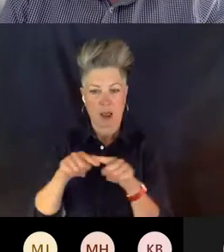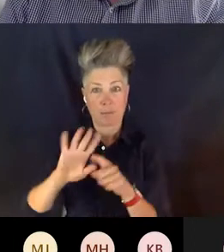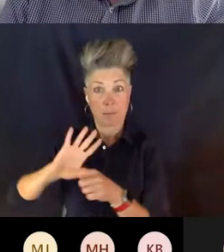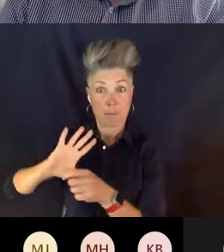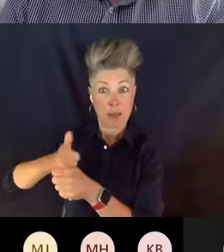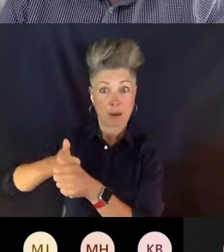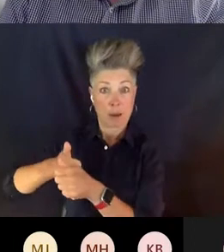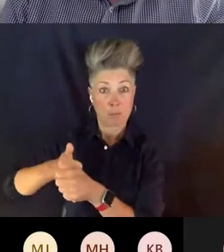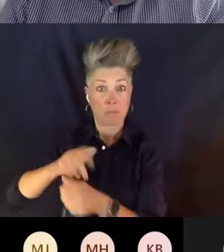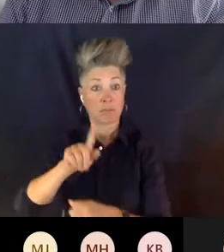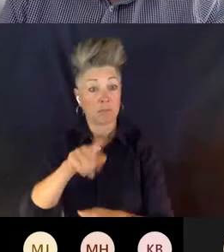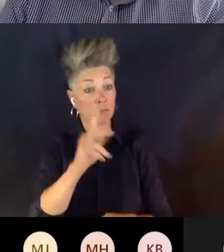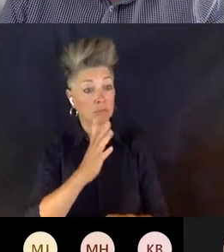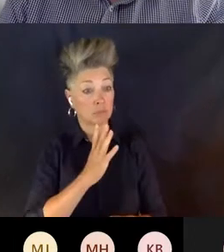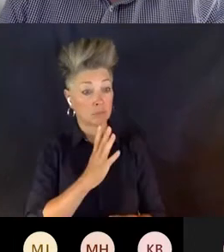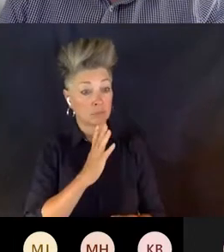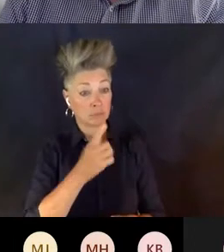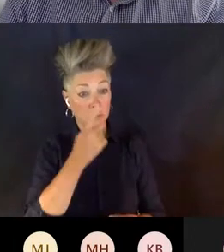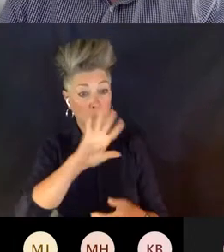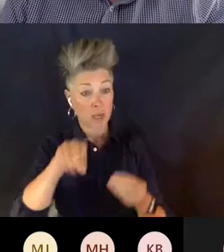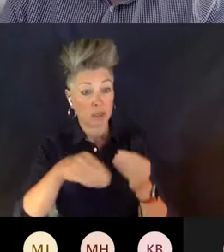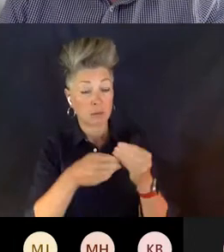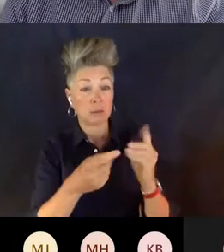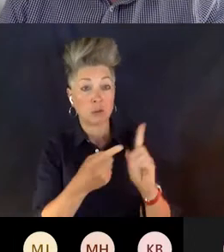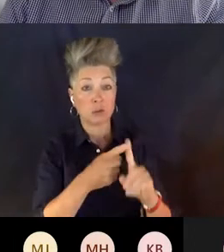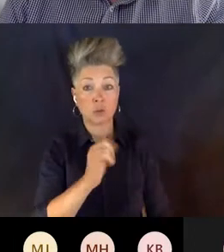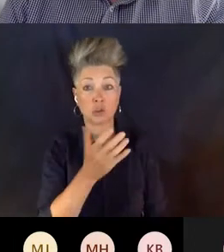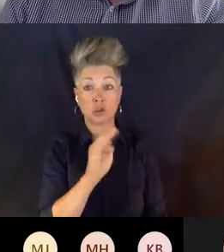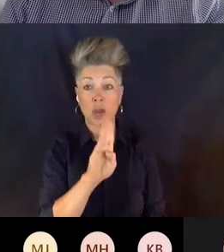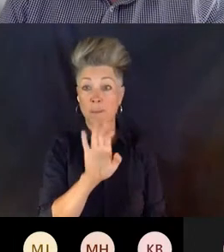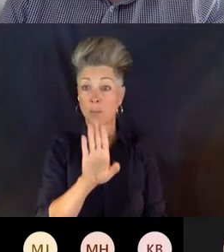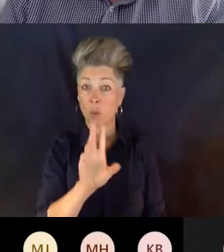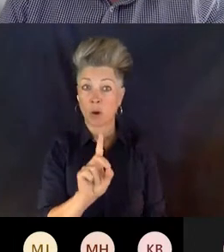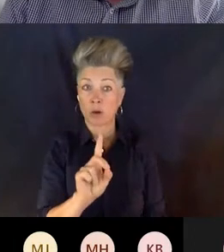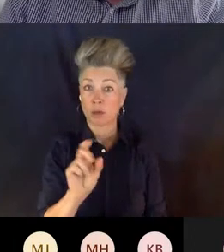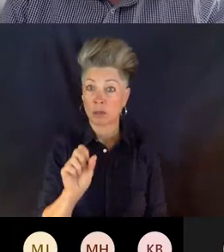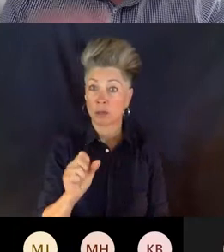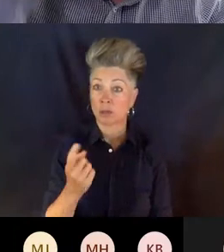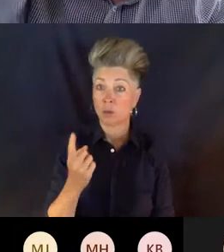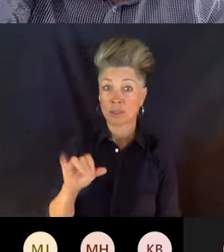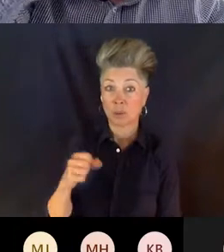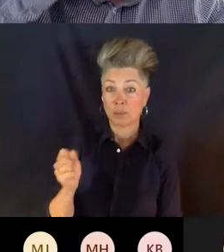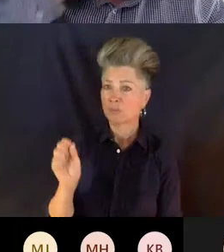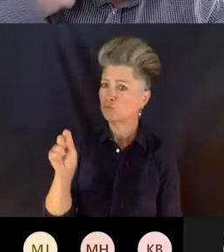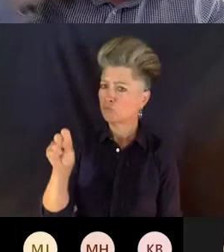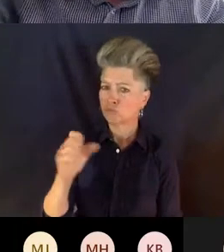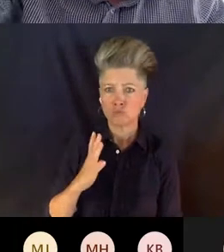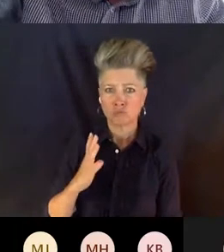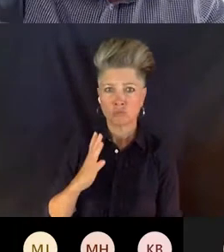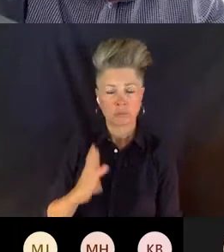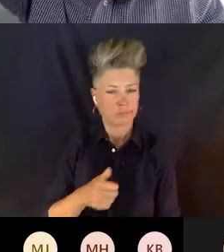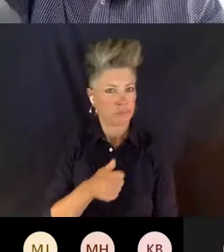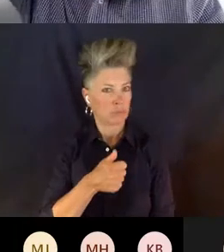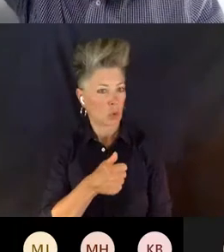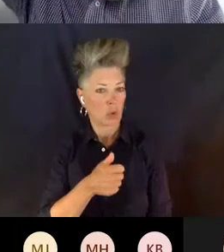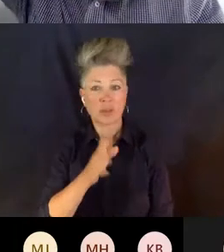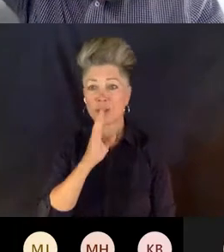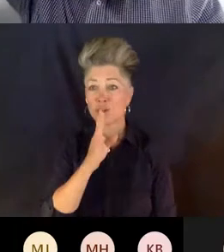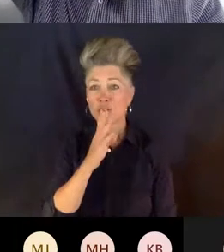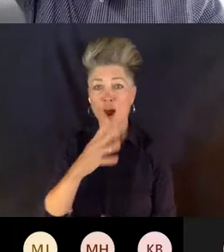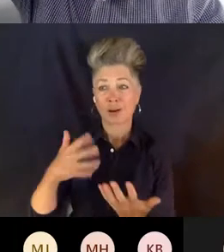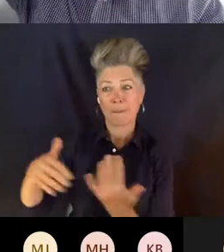incorporate it into those Jamboards? The ones that we made? Yeah. Yeah, totally. Okay, cool. Well, then yeah. talk amongst yourselves